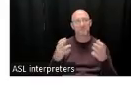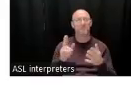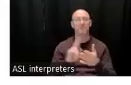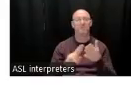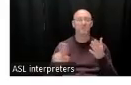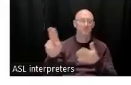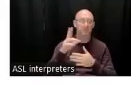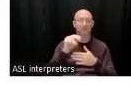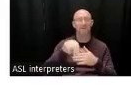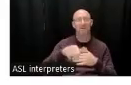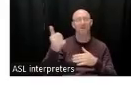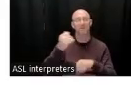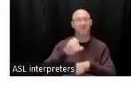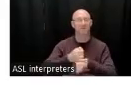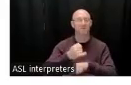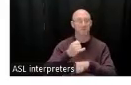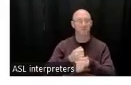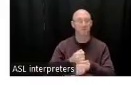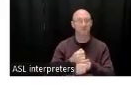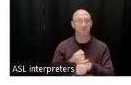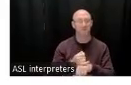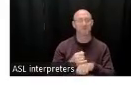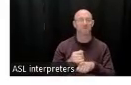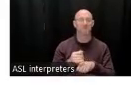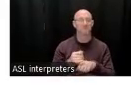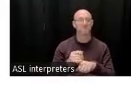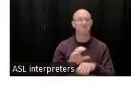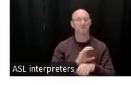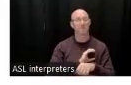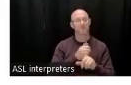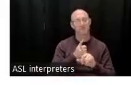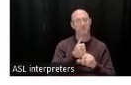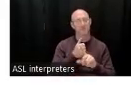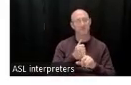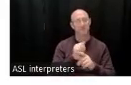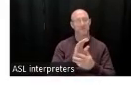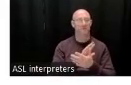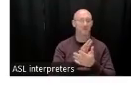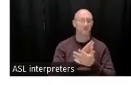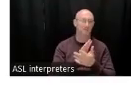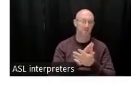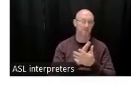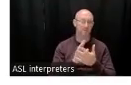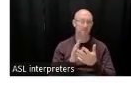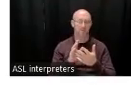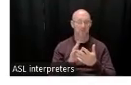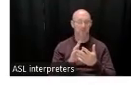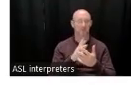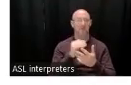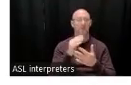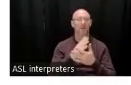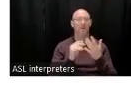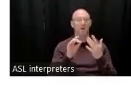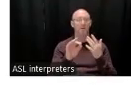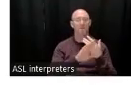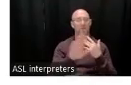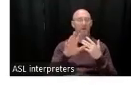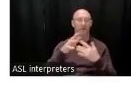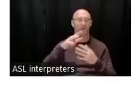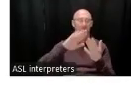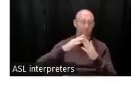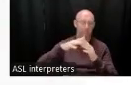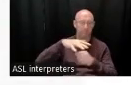universities and other institutions characterize themselves academically and as part of their surrounding